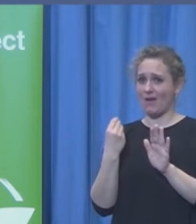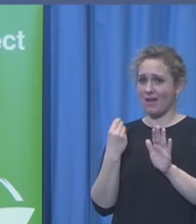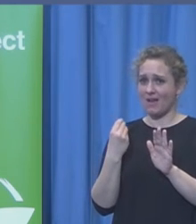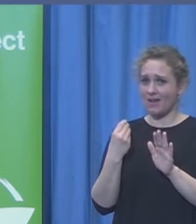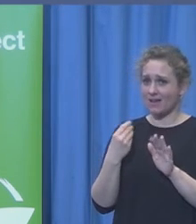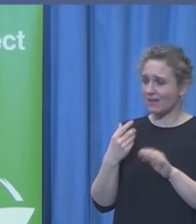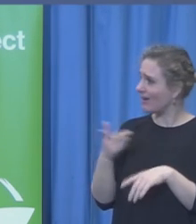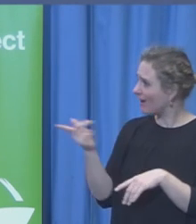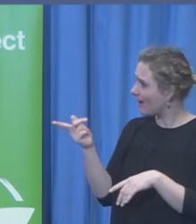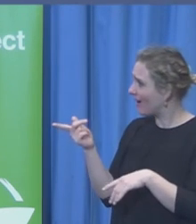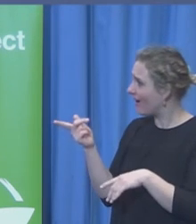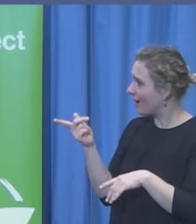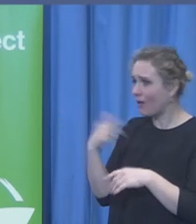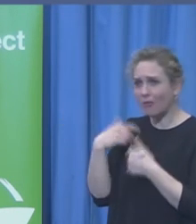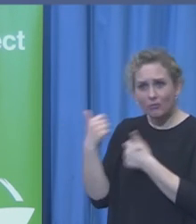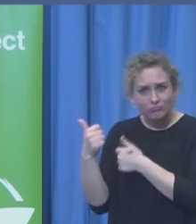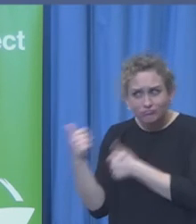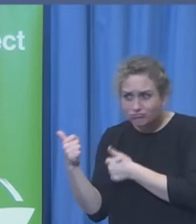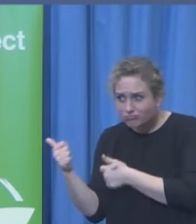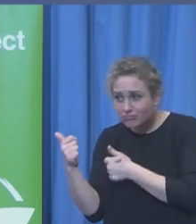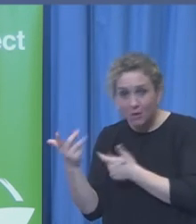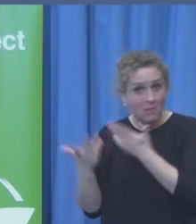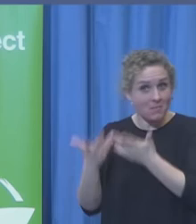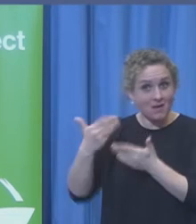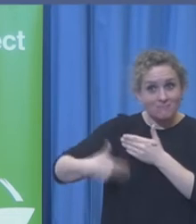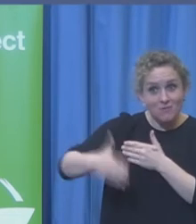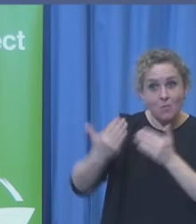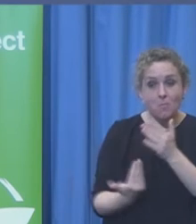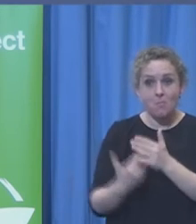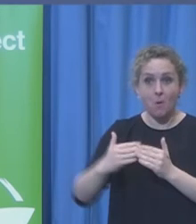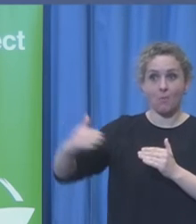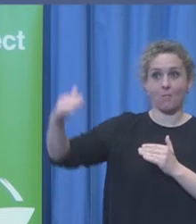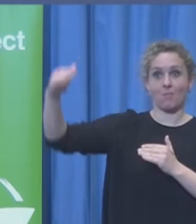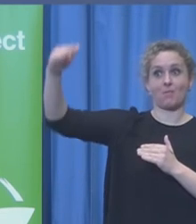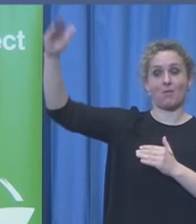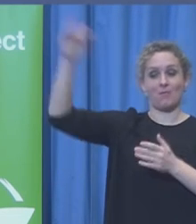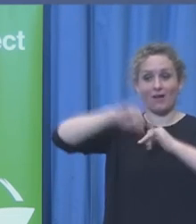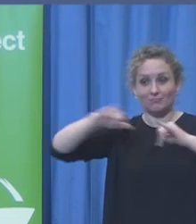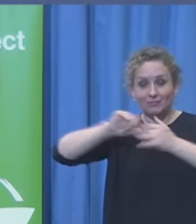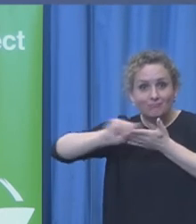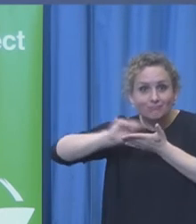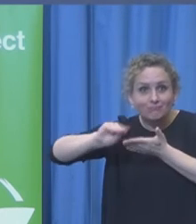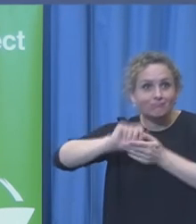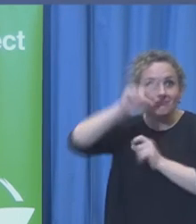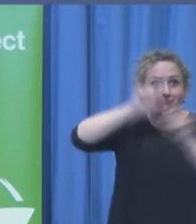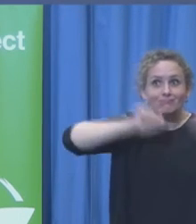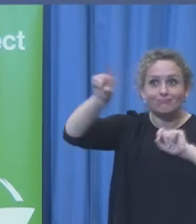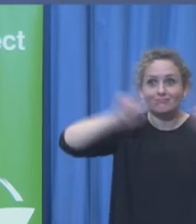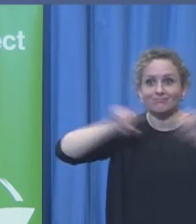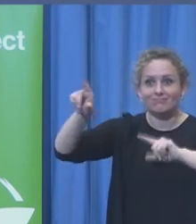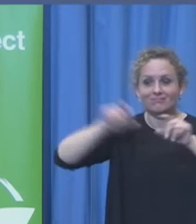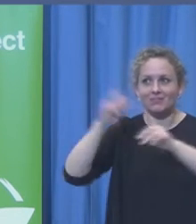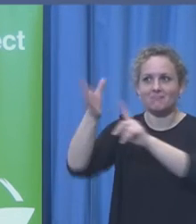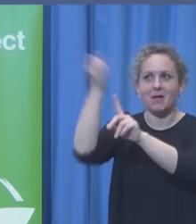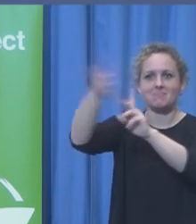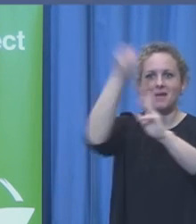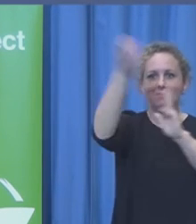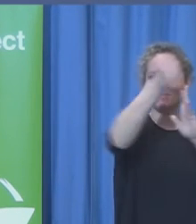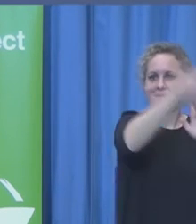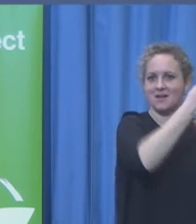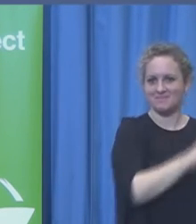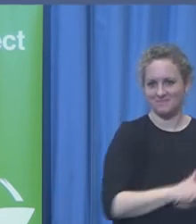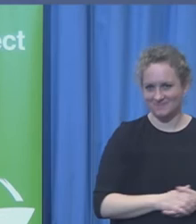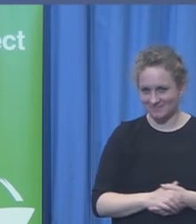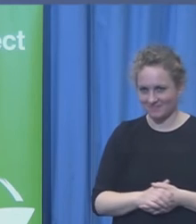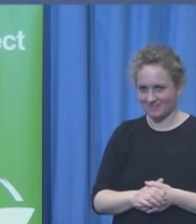to have also all of you start to write letters. Amnesty has a great success with that. So maybe we should start to write more